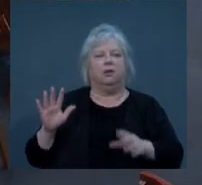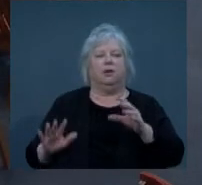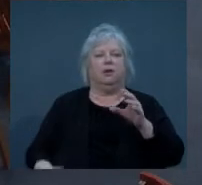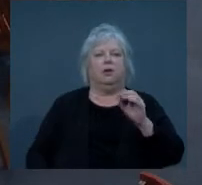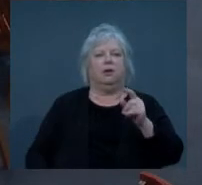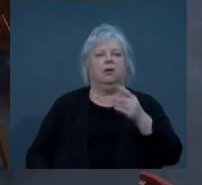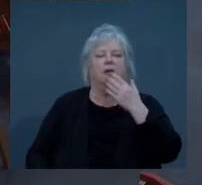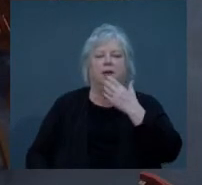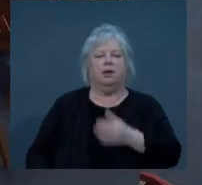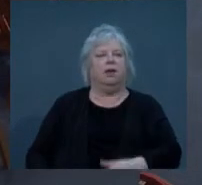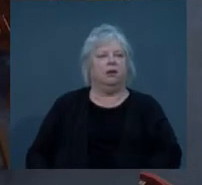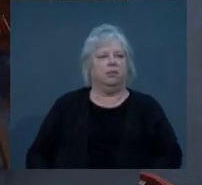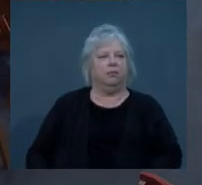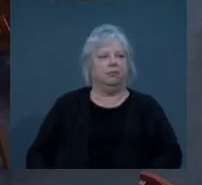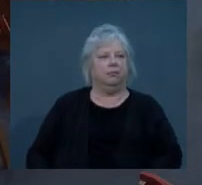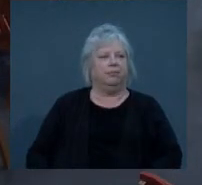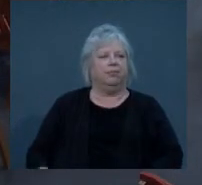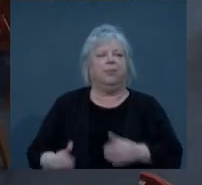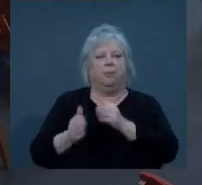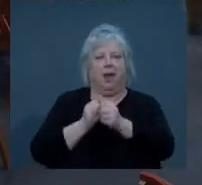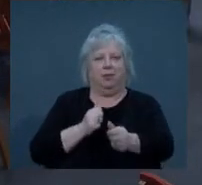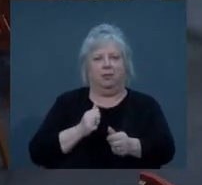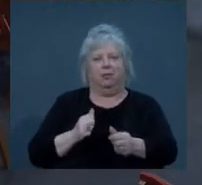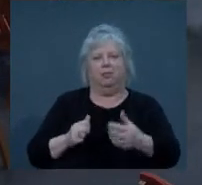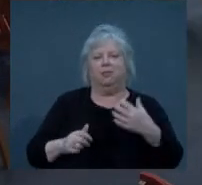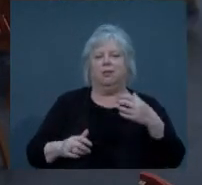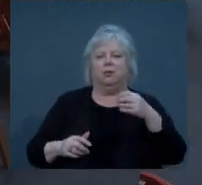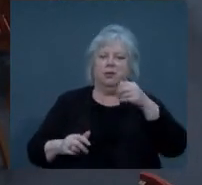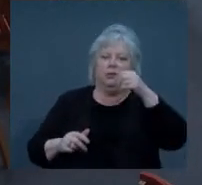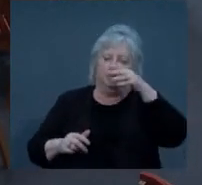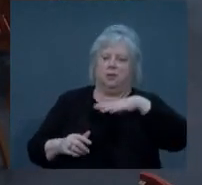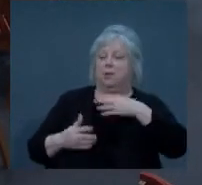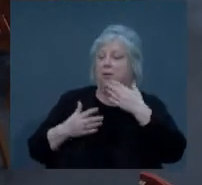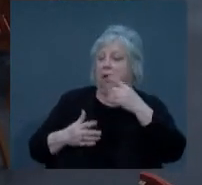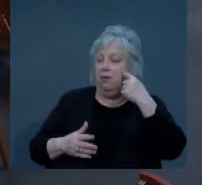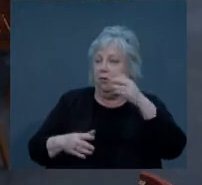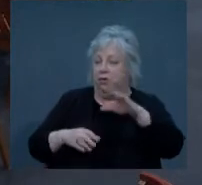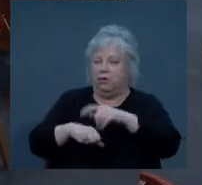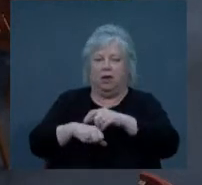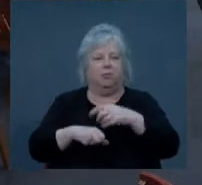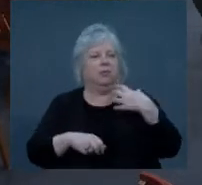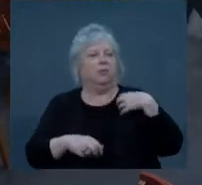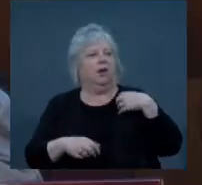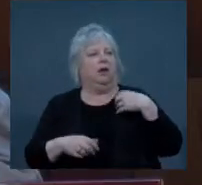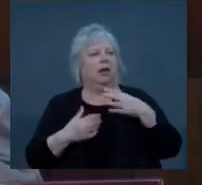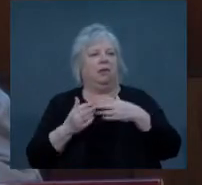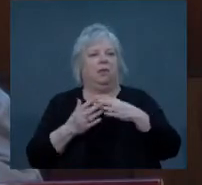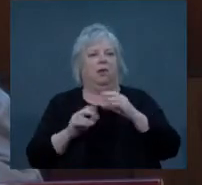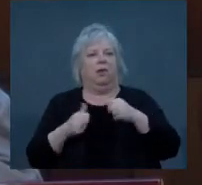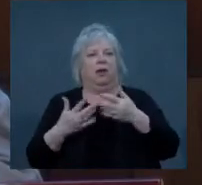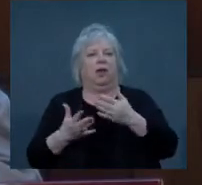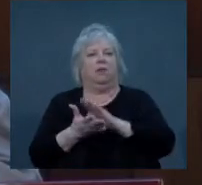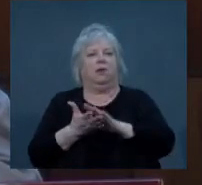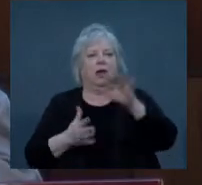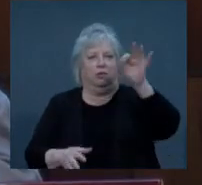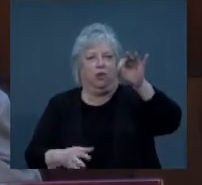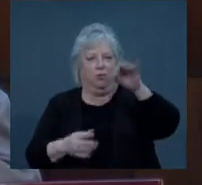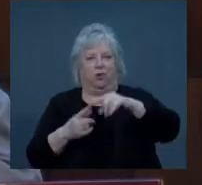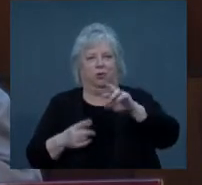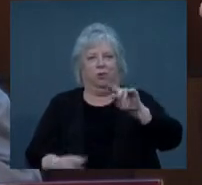Thank you, Commissioners. Thank you for your time. And I would note, even though I gave a nice sermon to Ruth, and I would